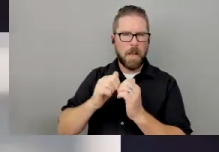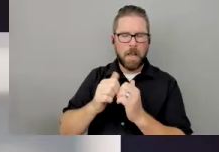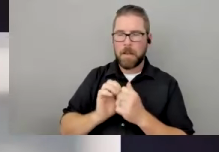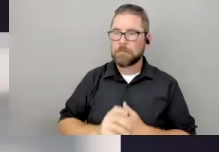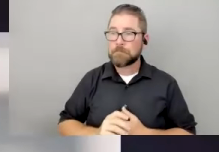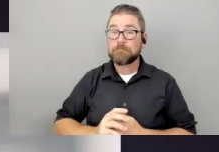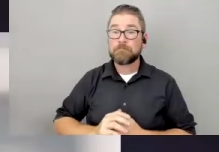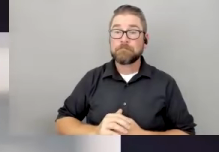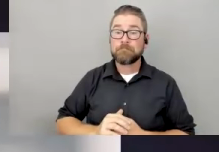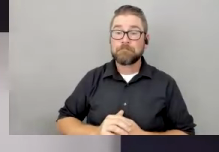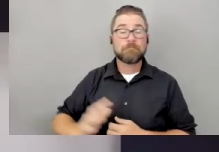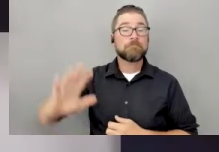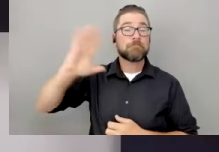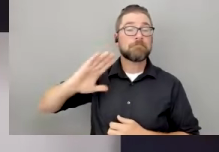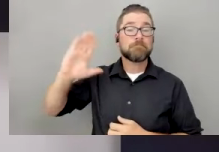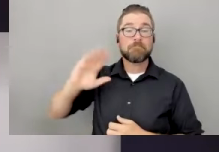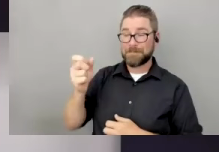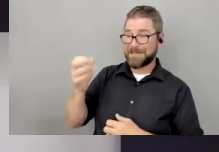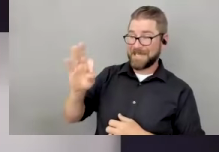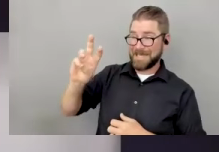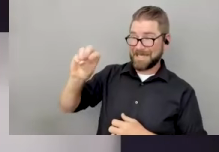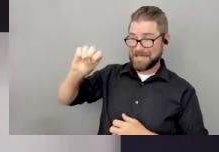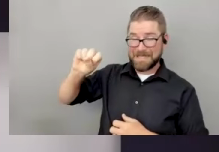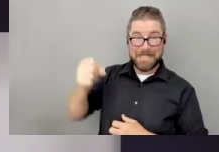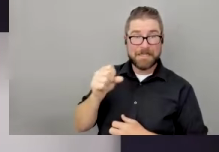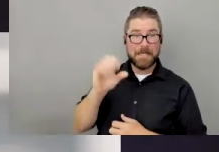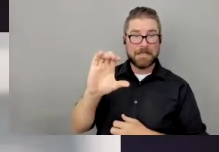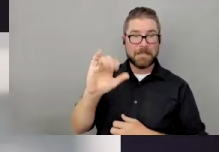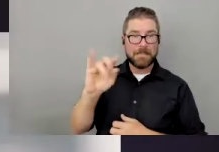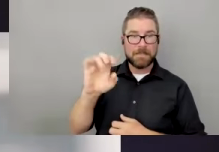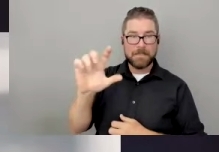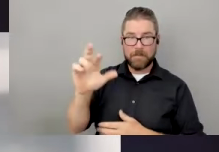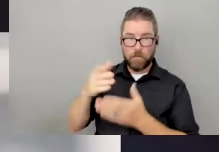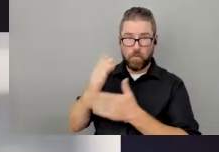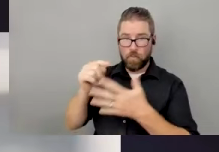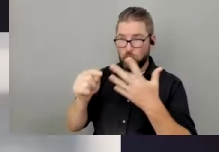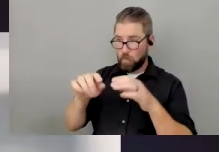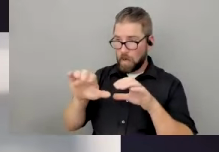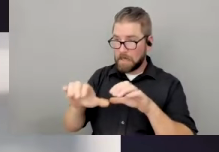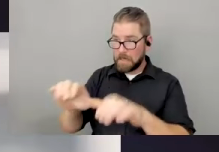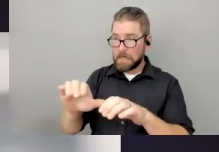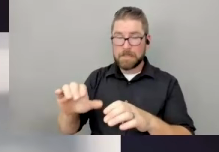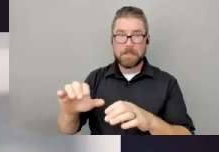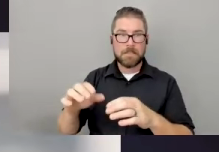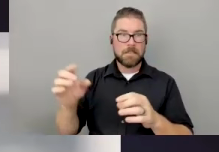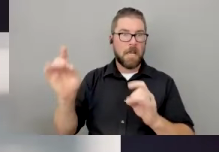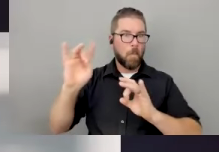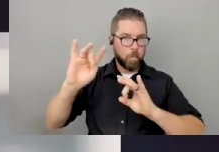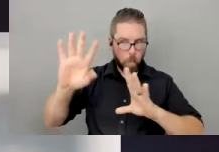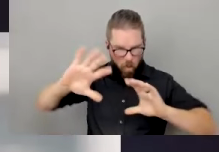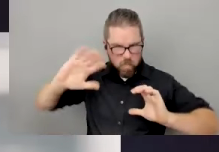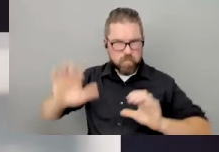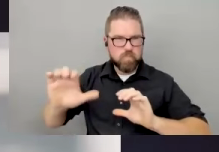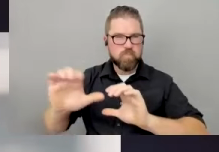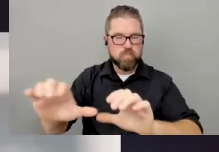rights movement was thriving. The Civil Rights Act of 1964 and the Voting Rights Act of 1965 were